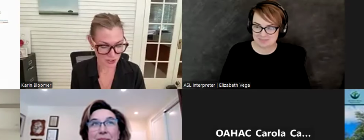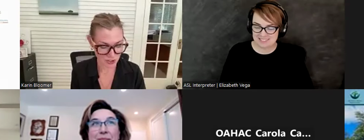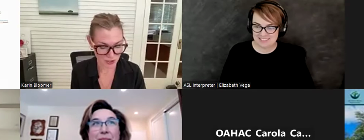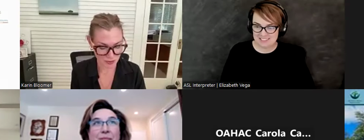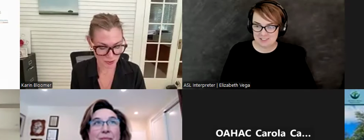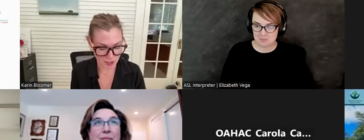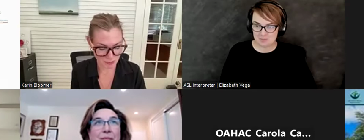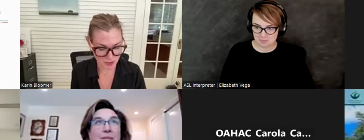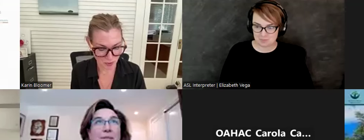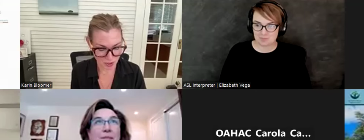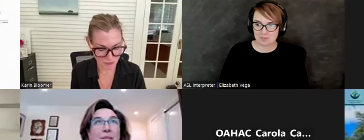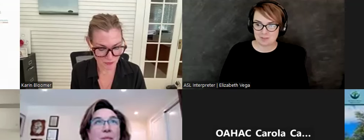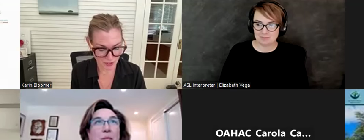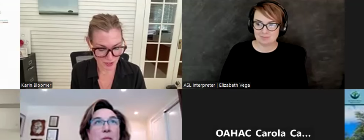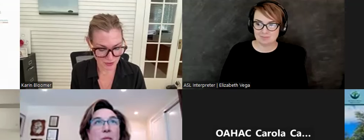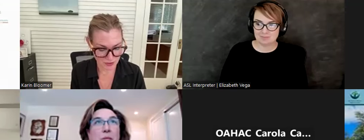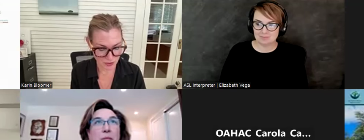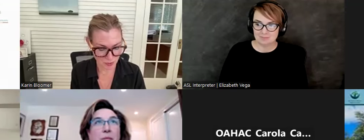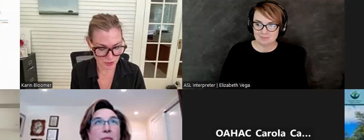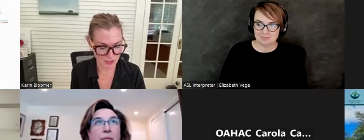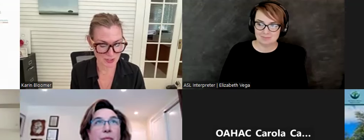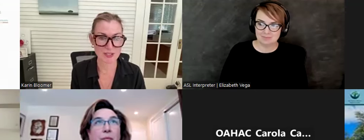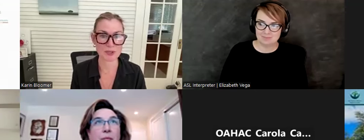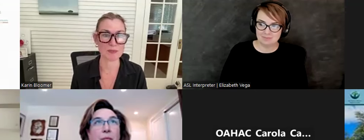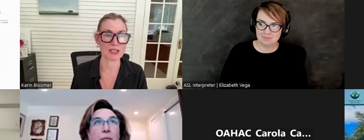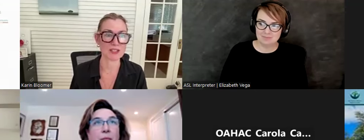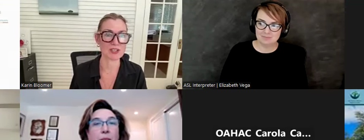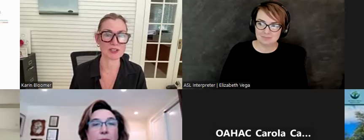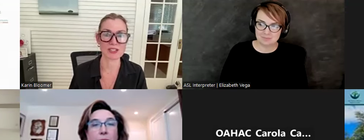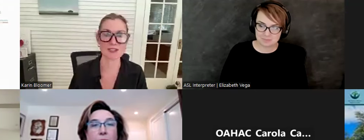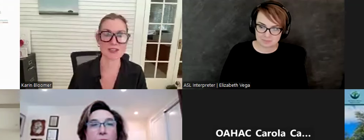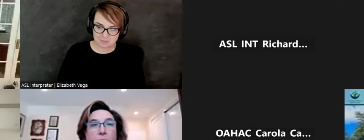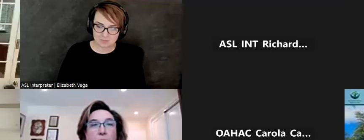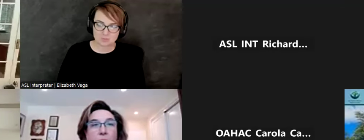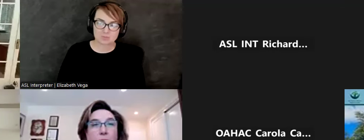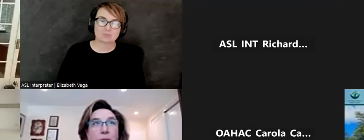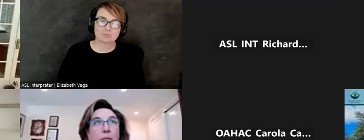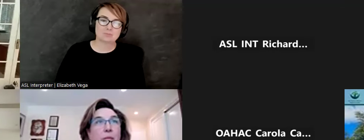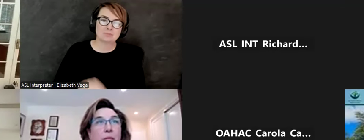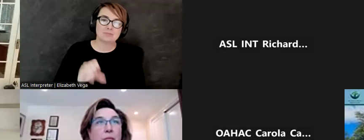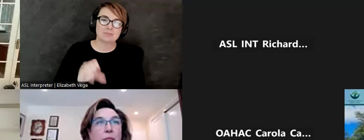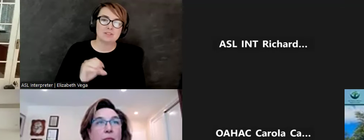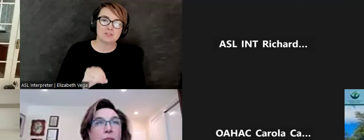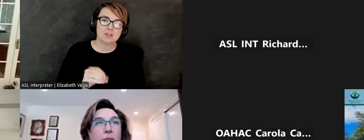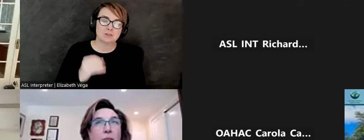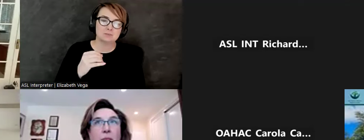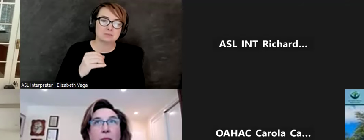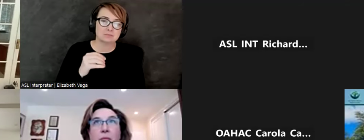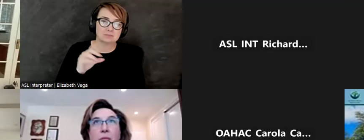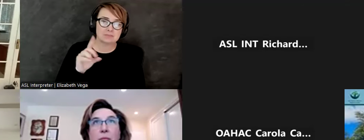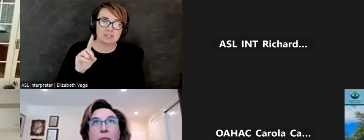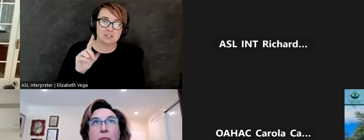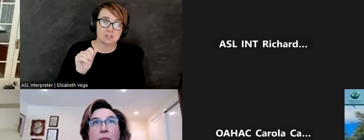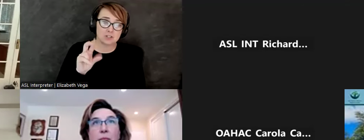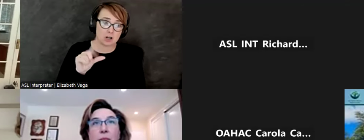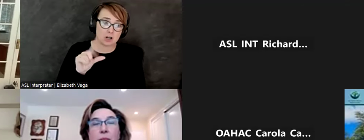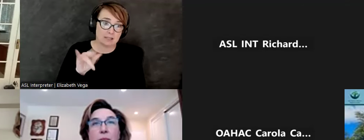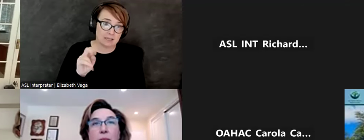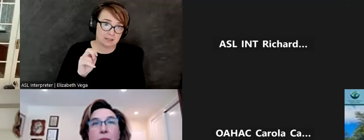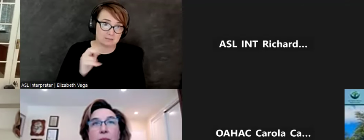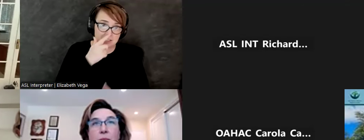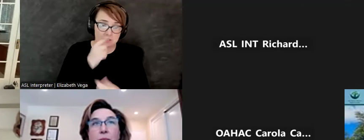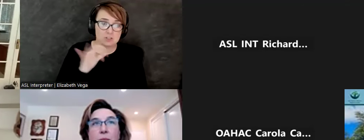So should the committee be supportive of a two-person subcommittee? Darlene is someone. And Fernando, can you share why you're